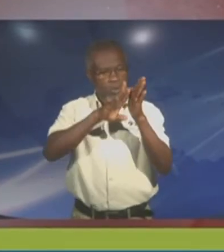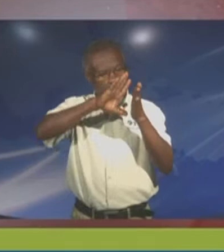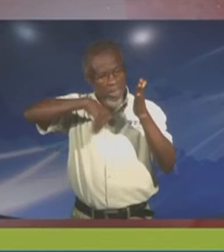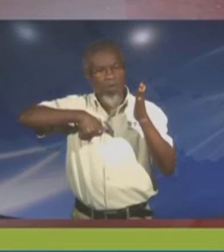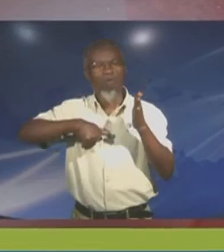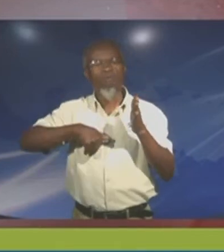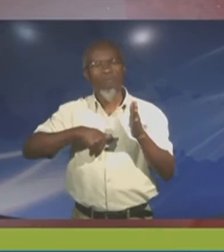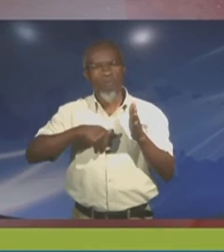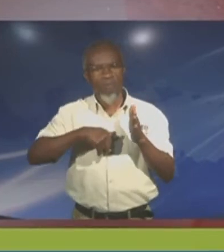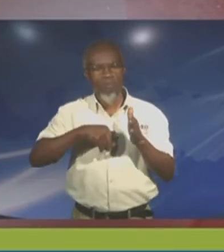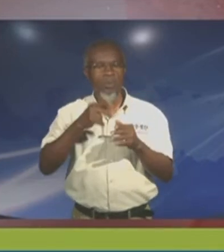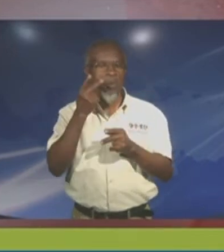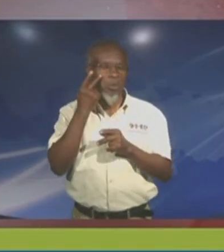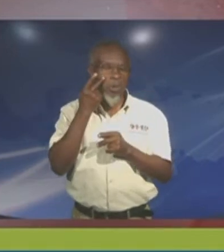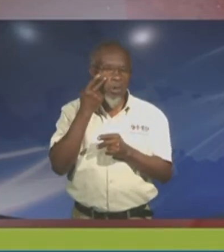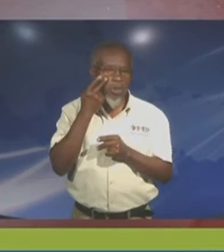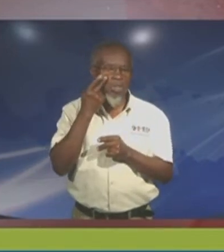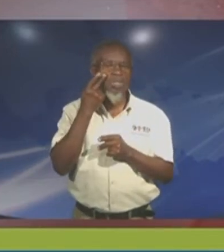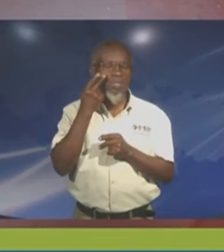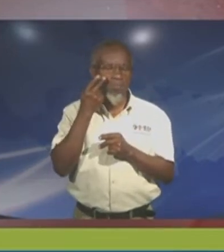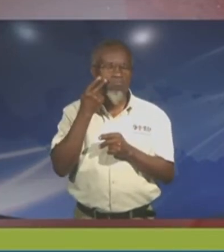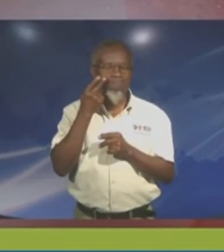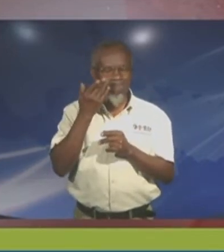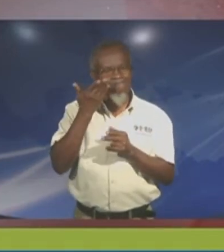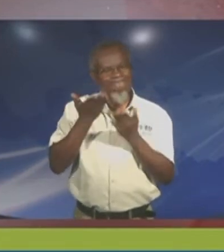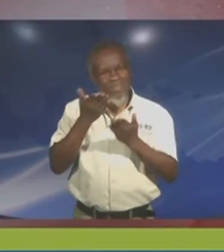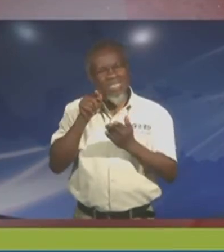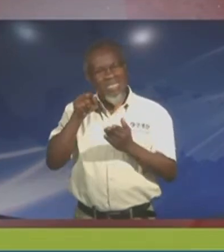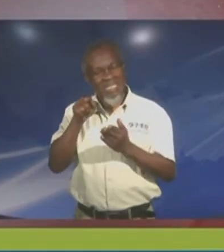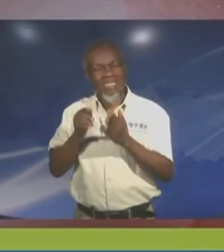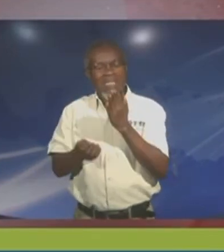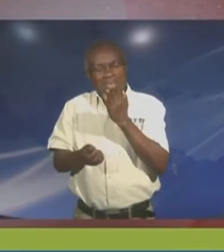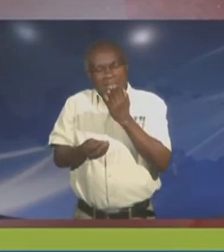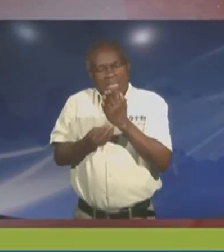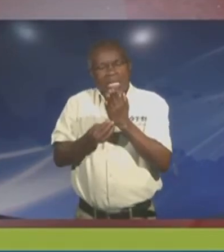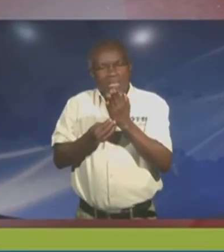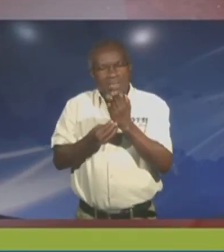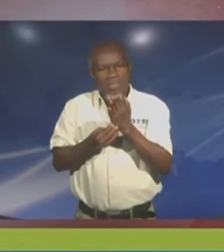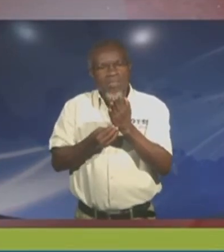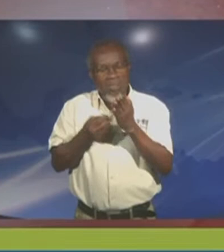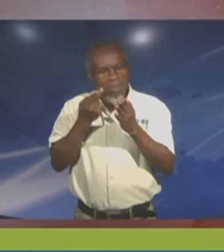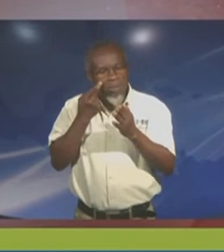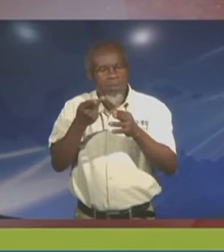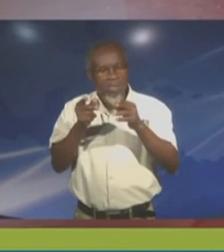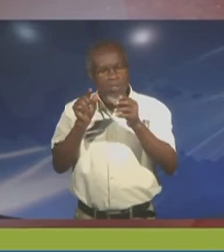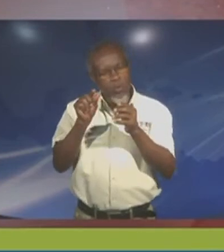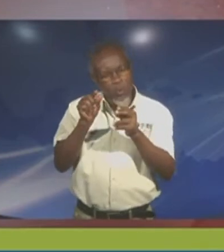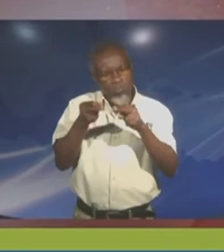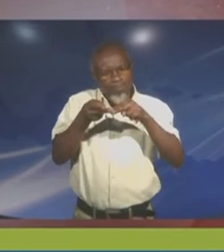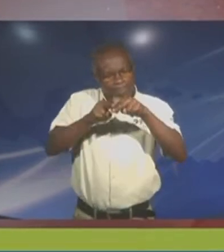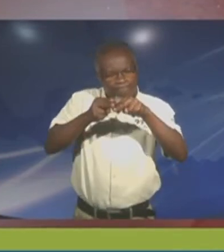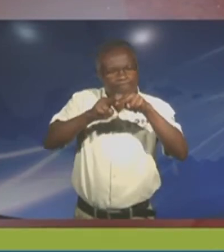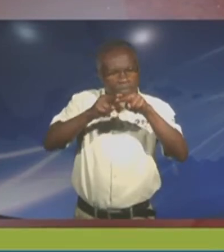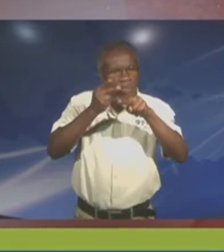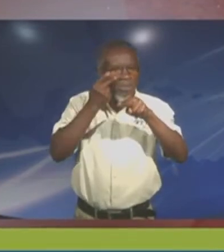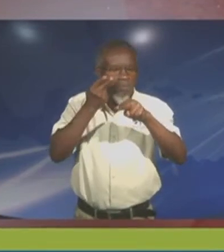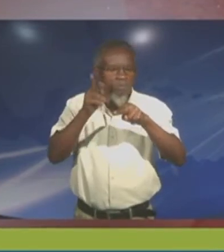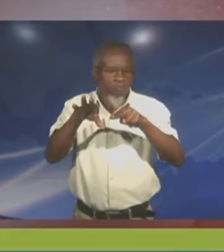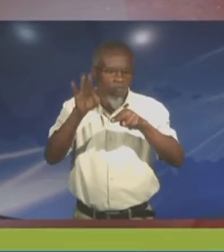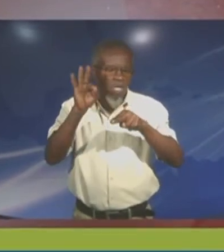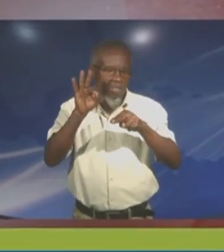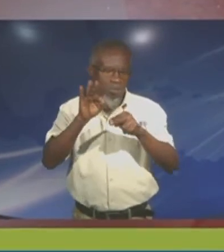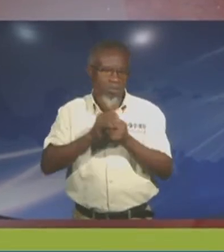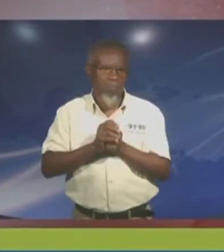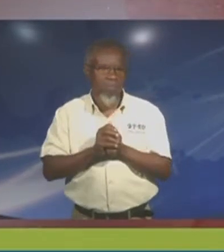holiday period, all of those things would have contributed to a small increase that we would have seen in the number of cases, again, presenting